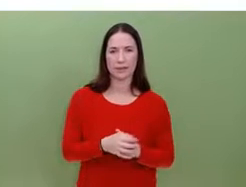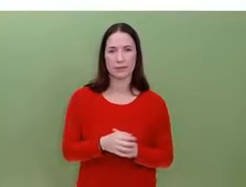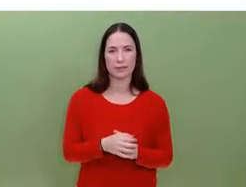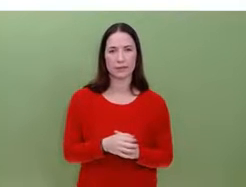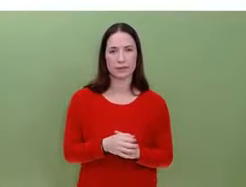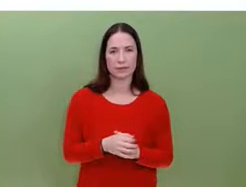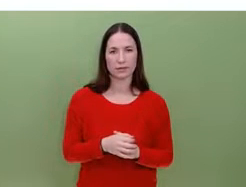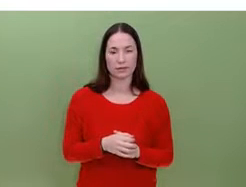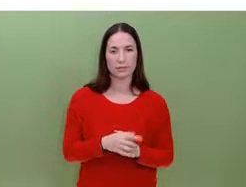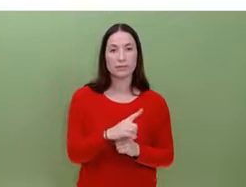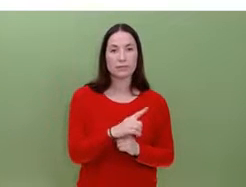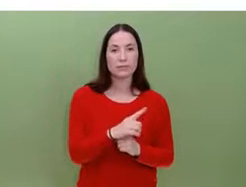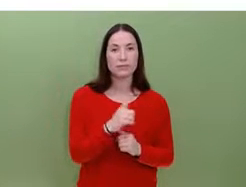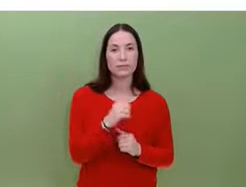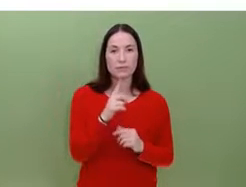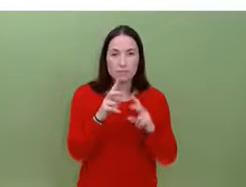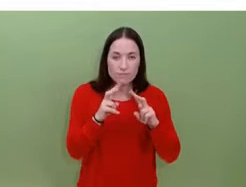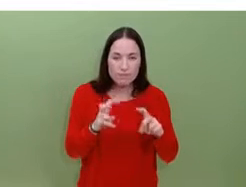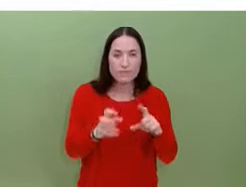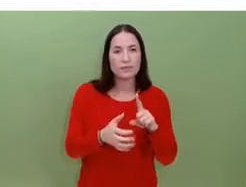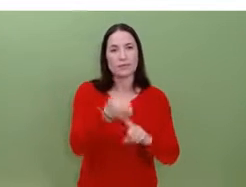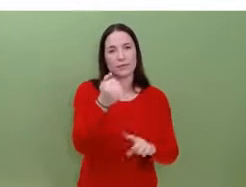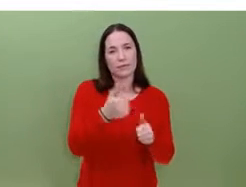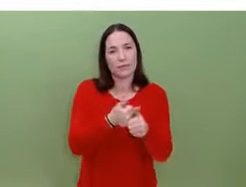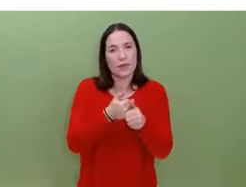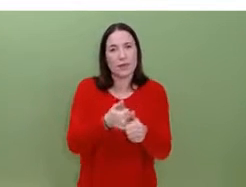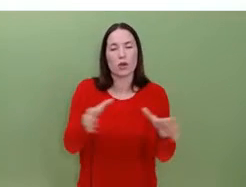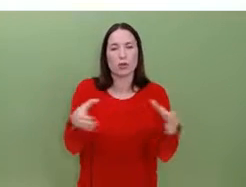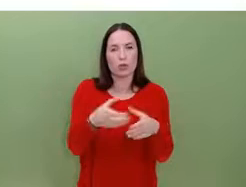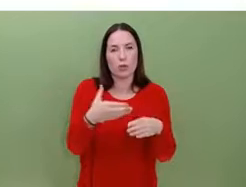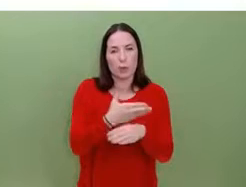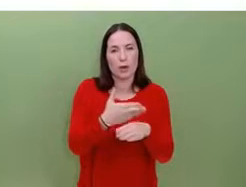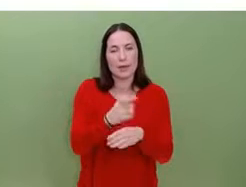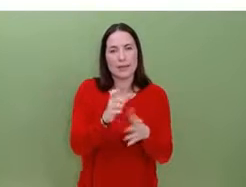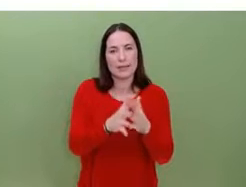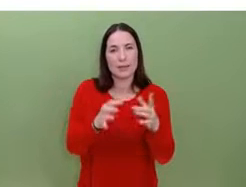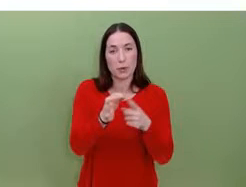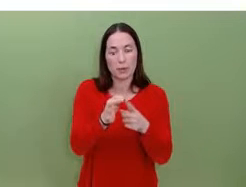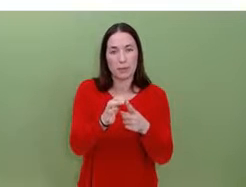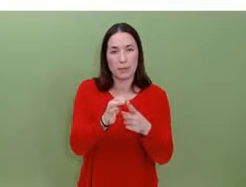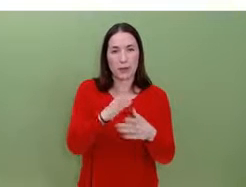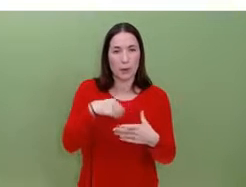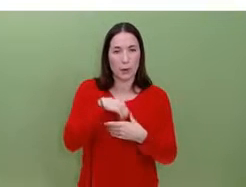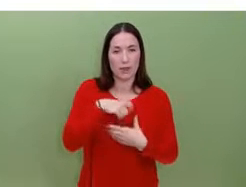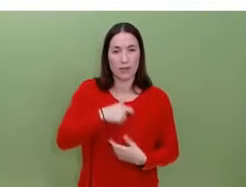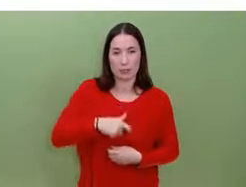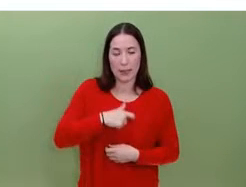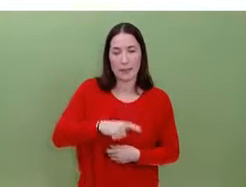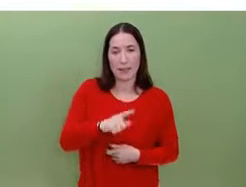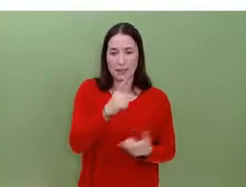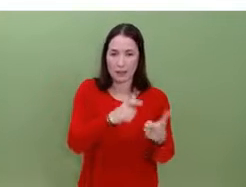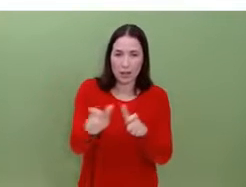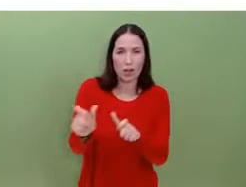support the use of group work within the CWP remit and demonstrate excellent, reliable improvement towards personal